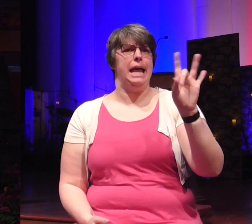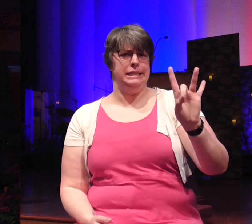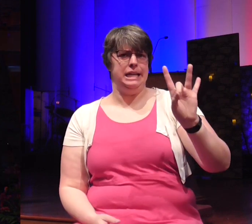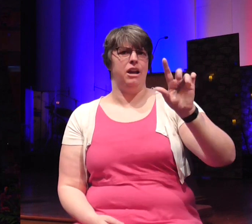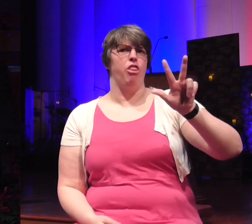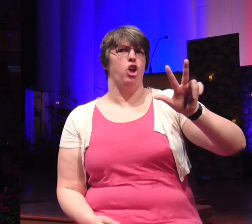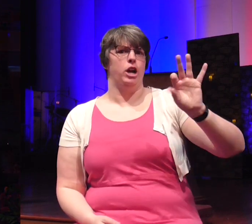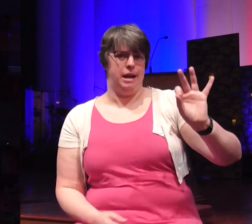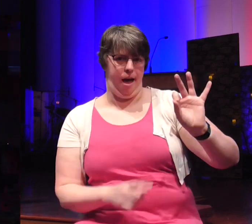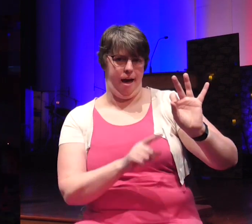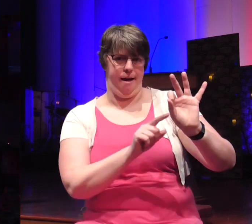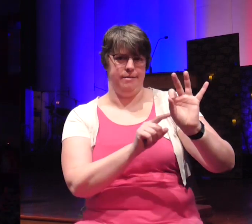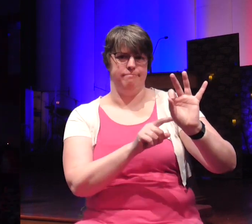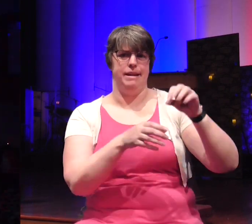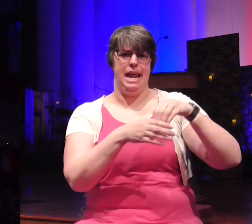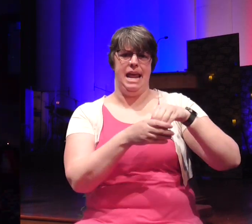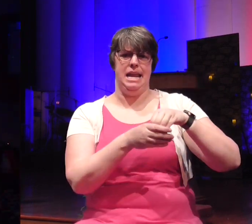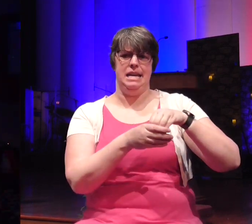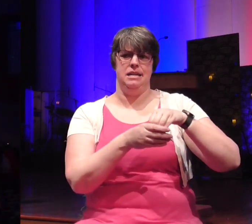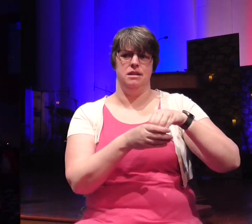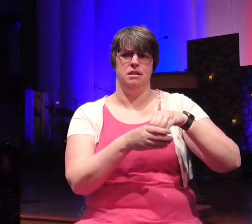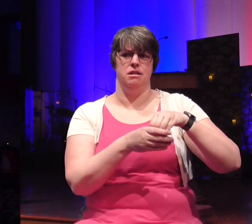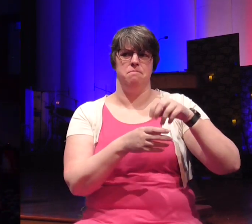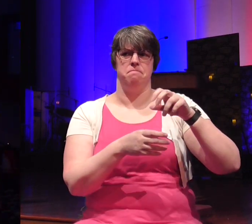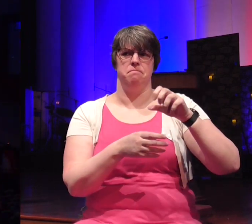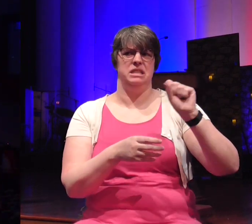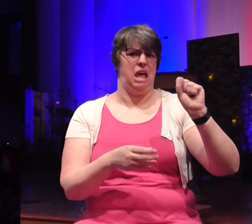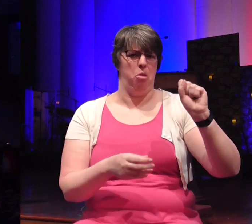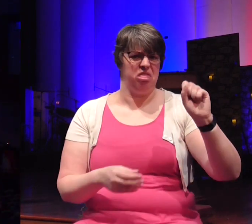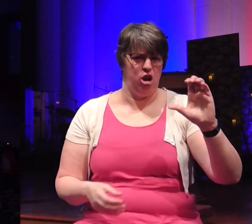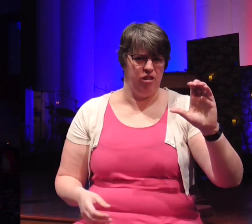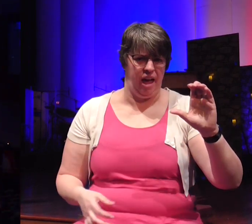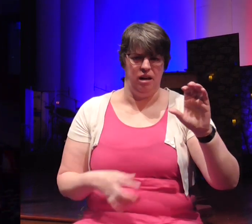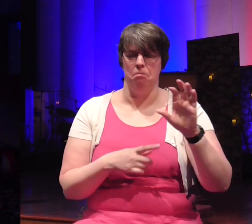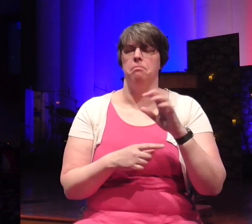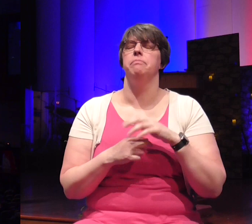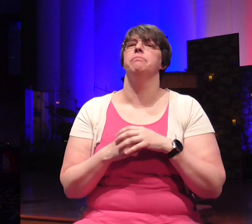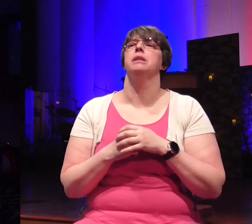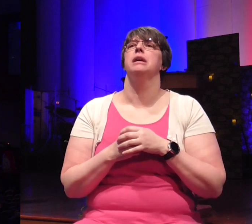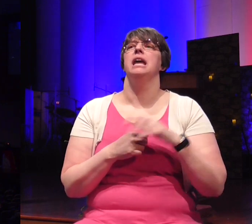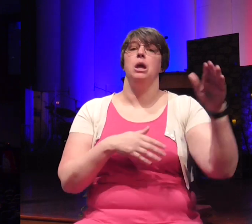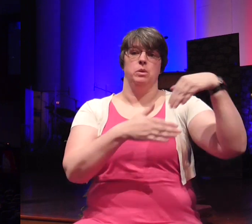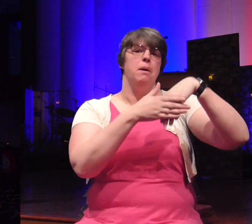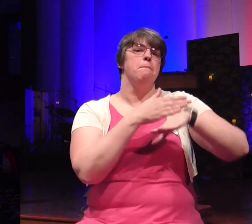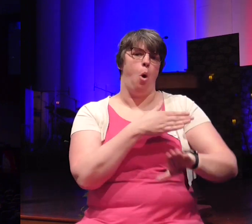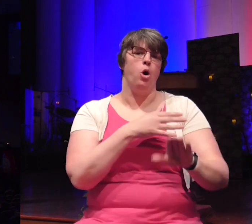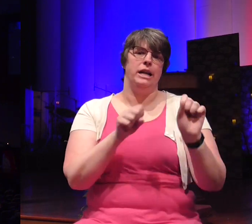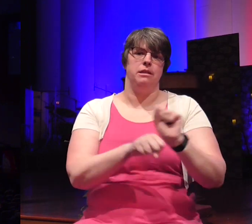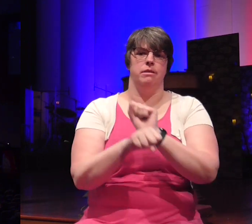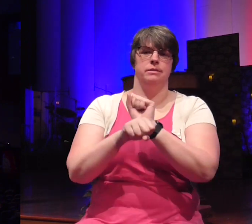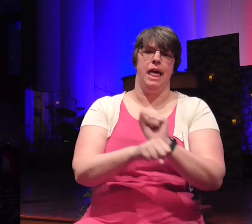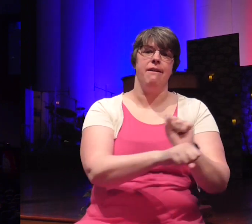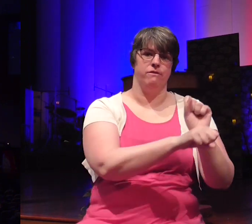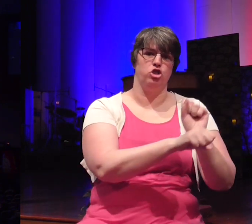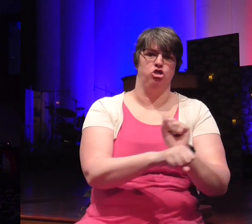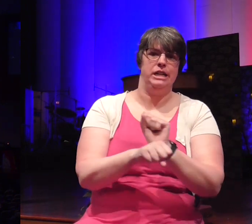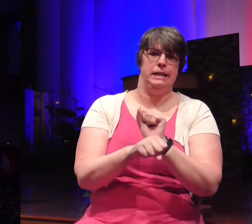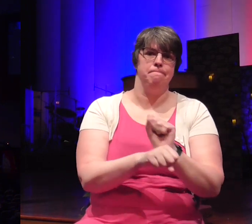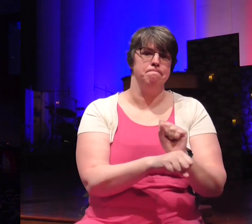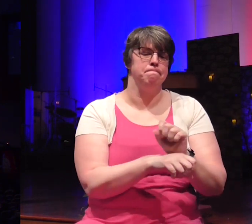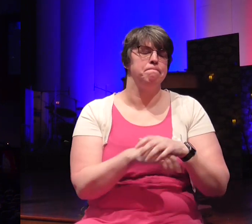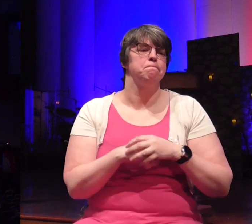He was a part of our tragic history of enslavement of African Americans, and he was among